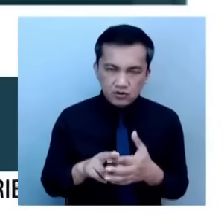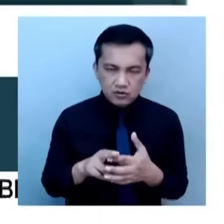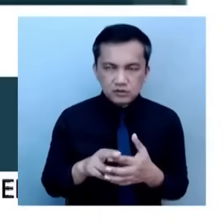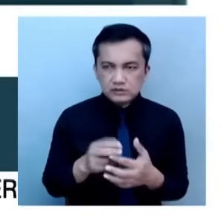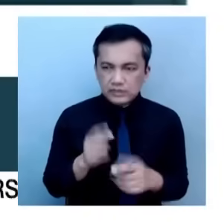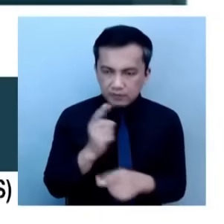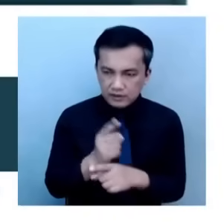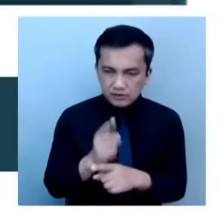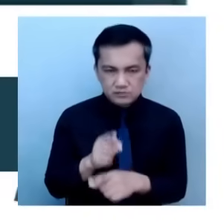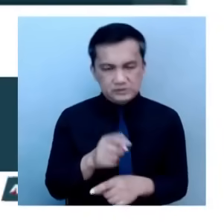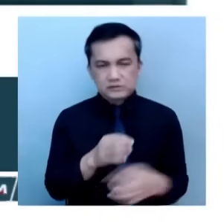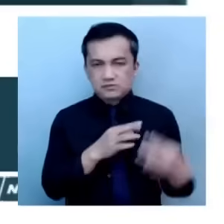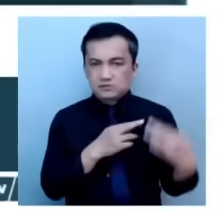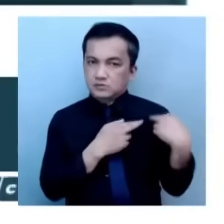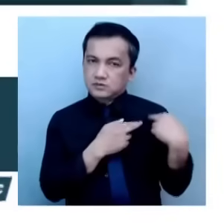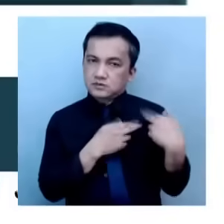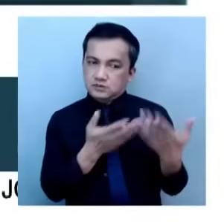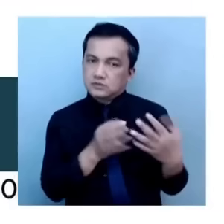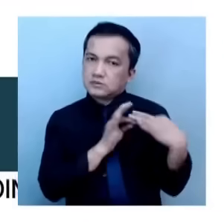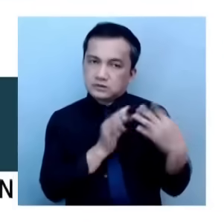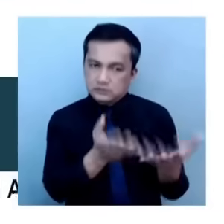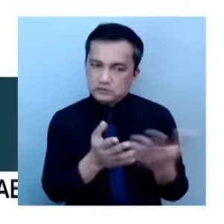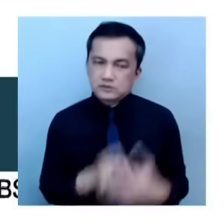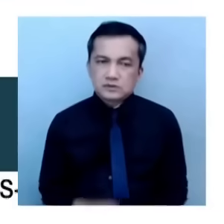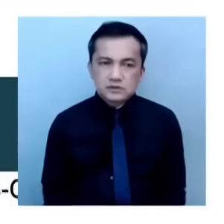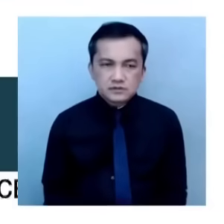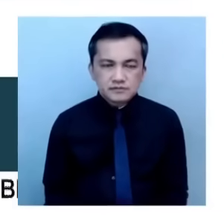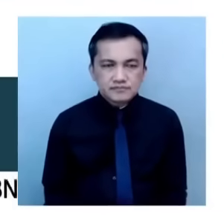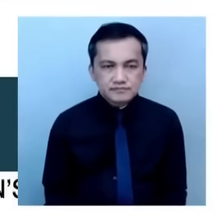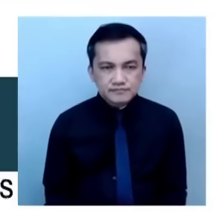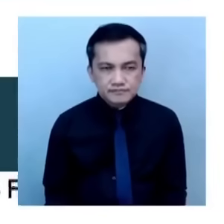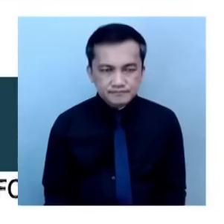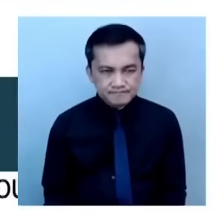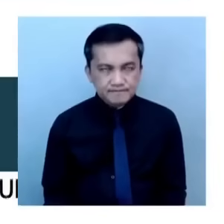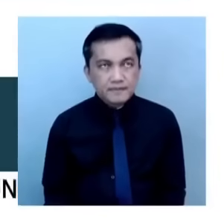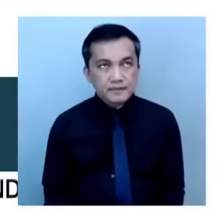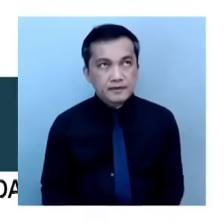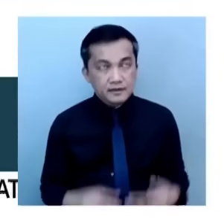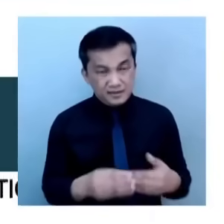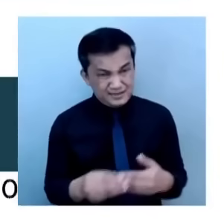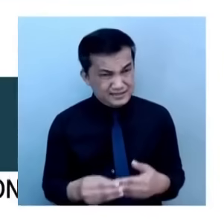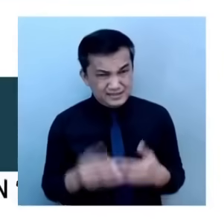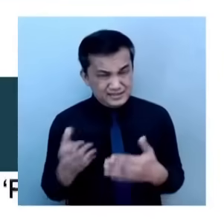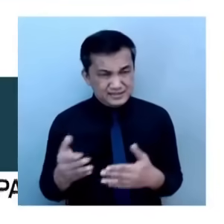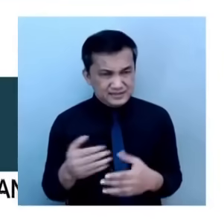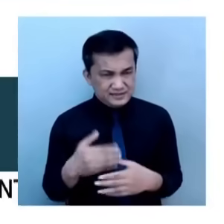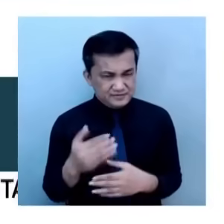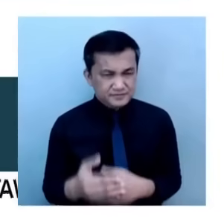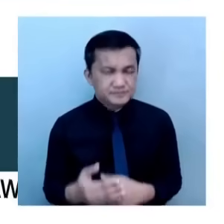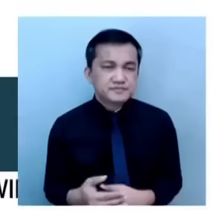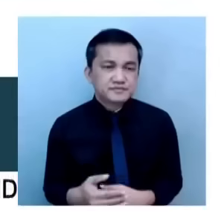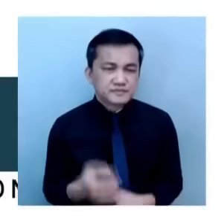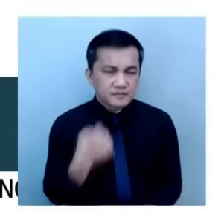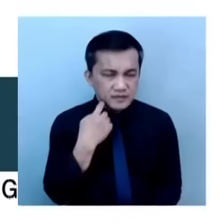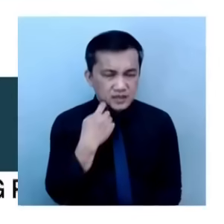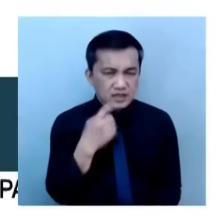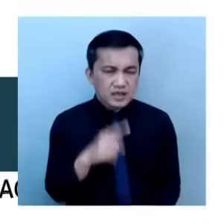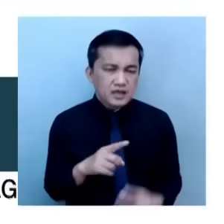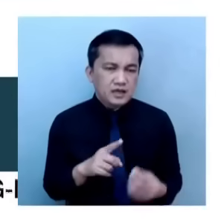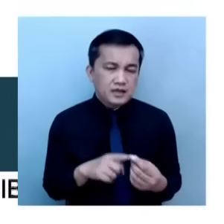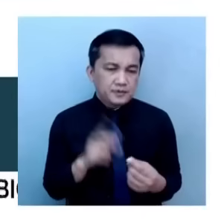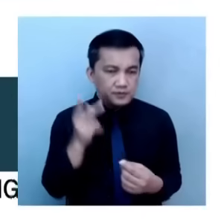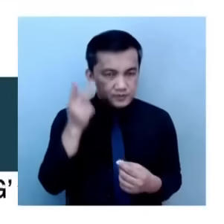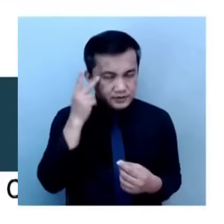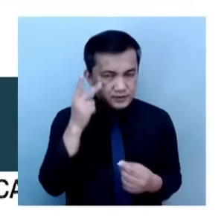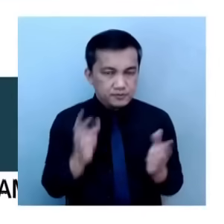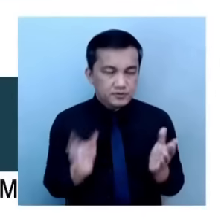him. Which brings me to my next point. You were kind of touching on this a while ago about it being politically motivated